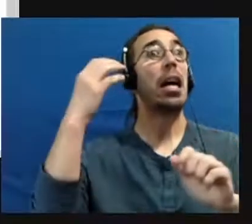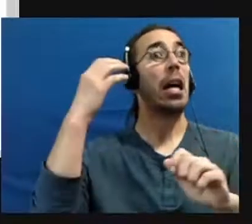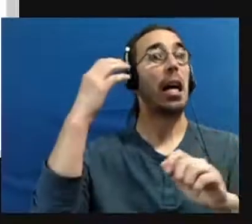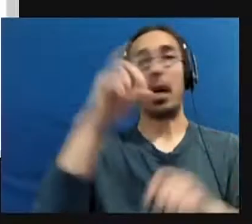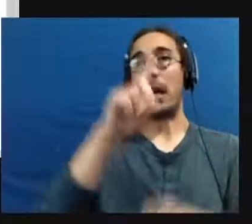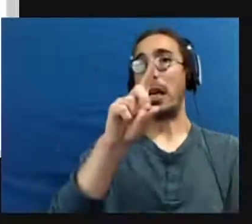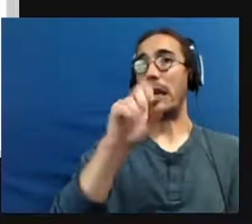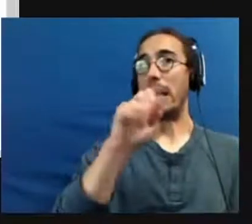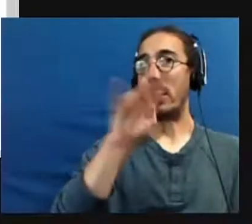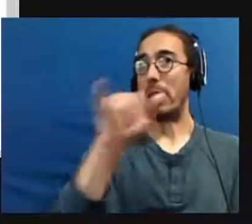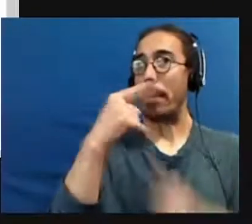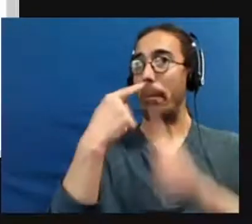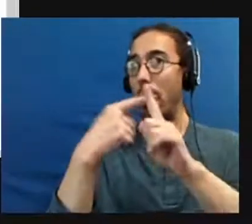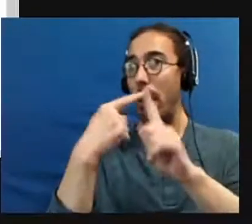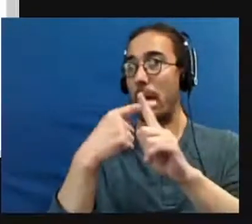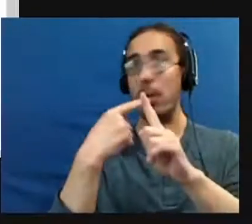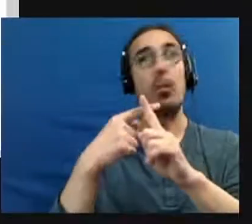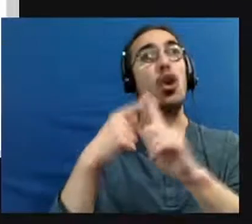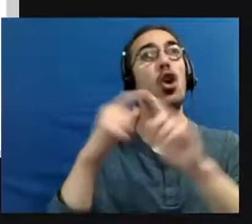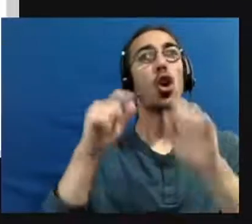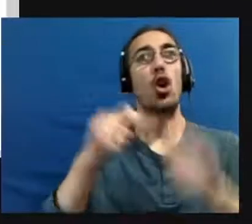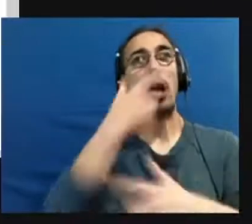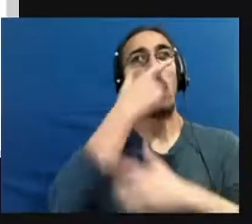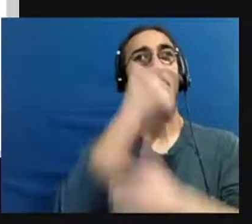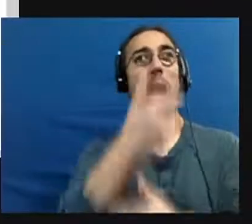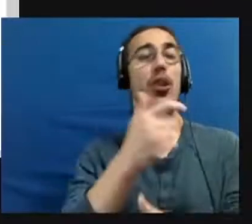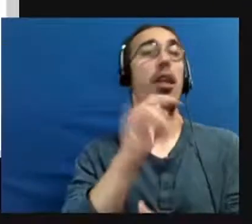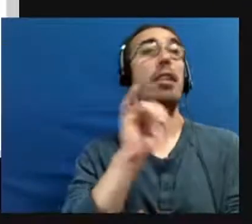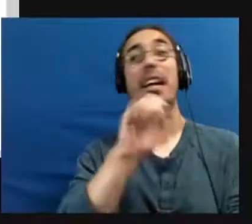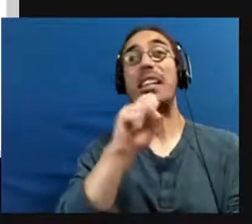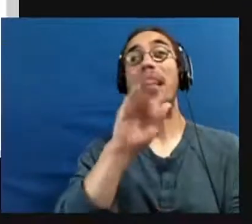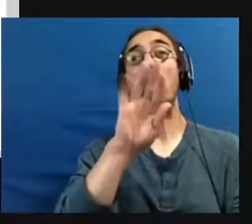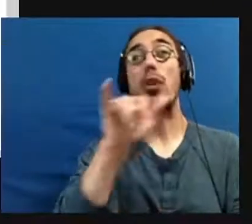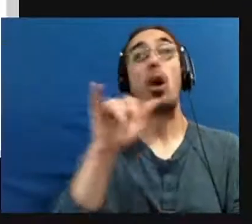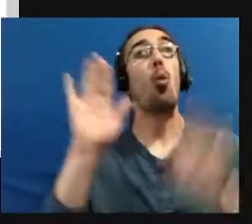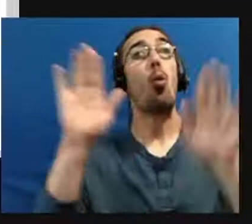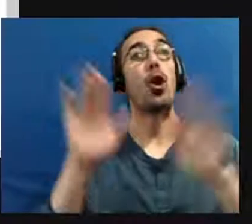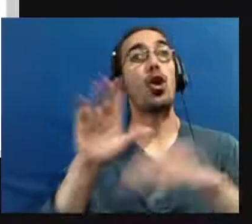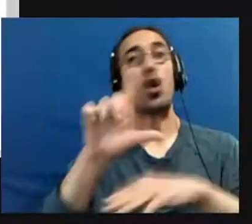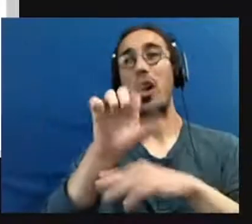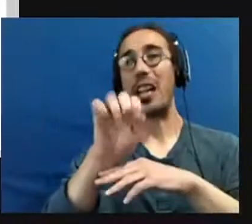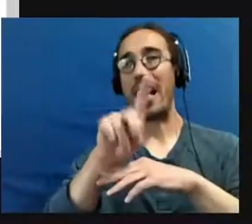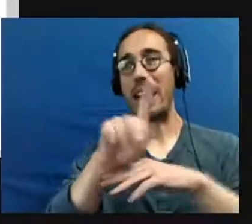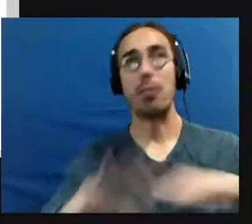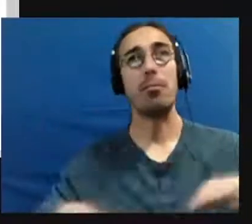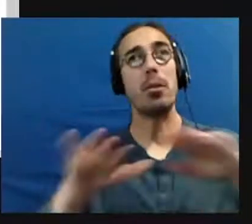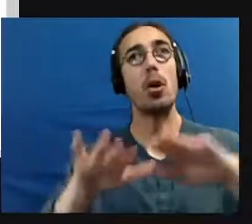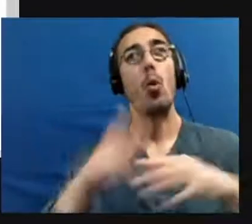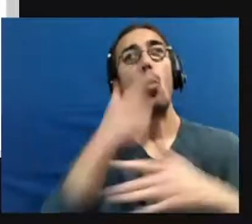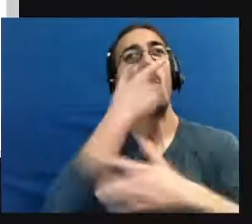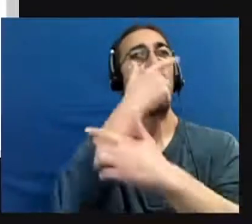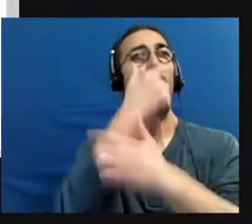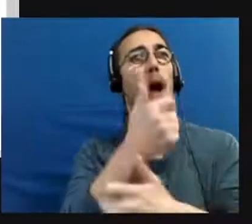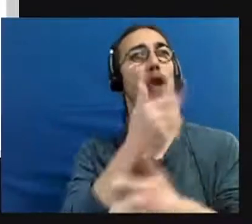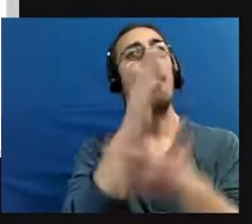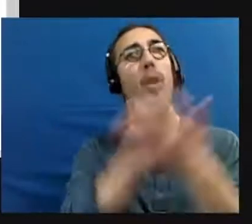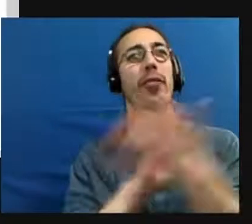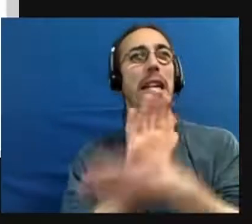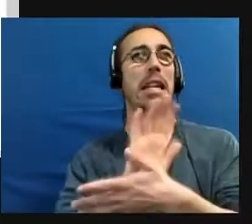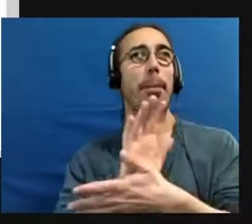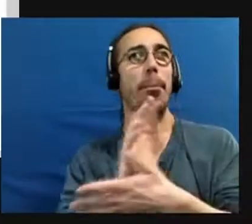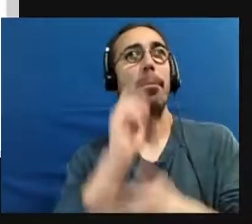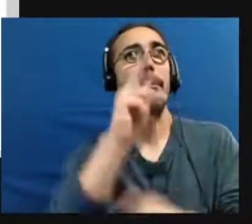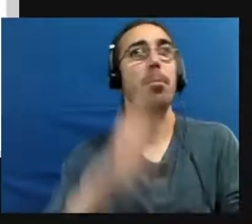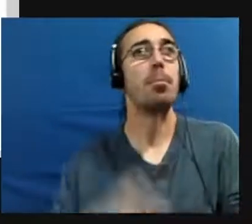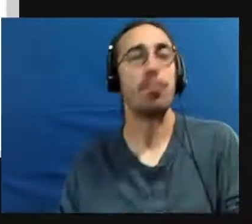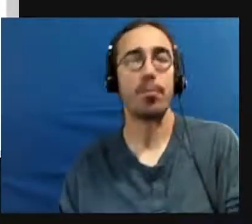It's like a sensory wonderland. And we're going to just watch a little portion of the clip where they sort of talk about this